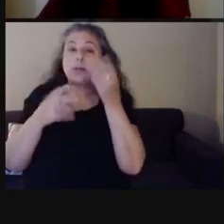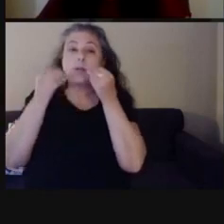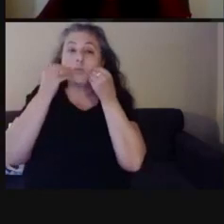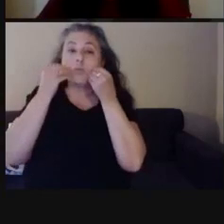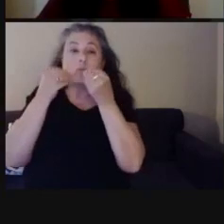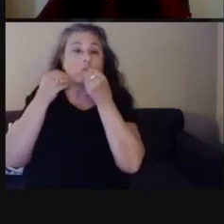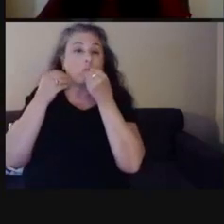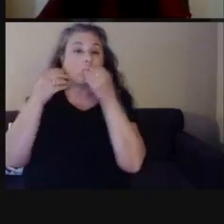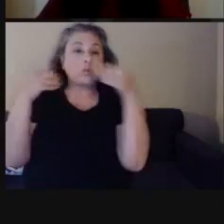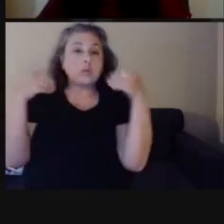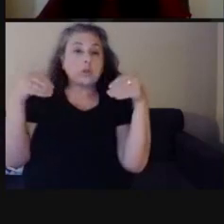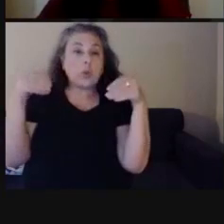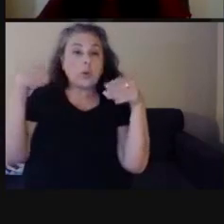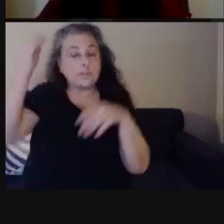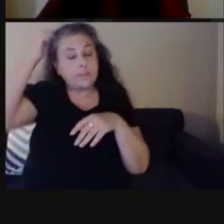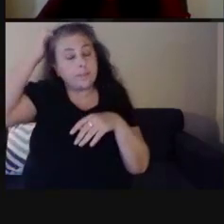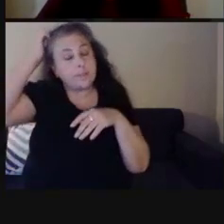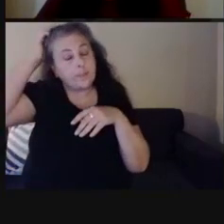store.